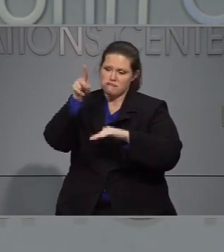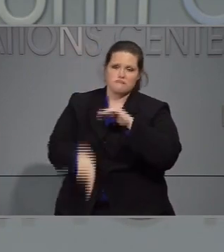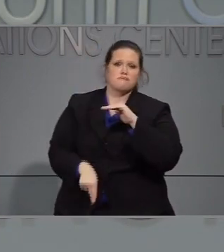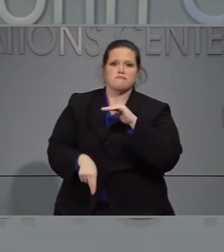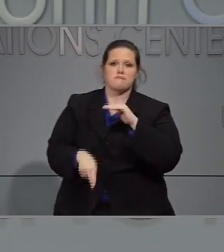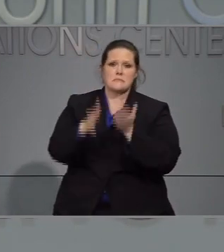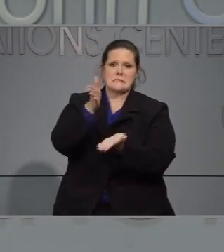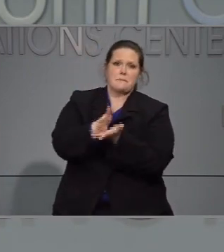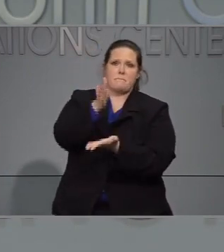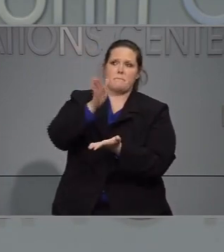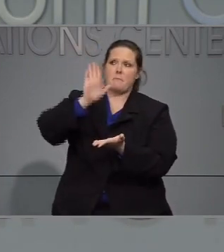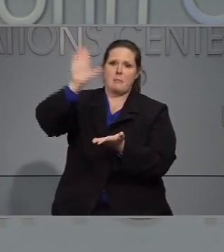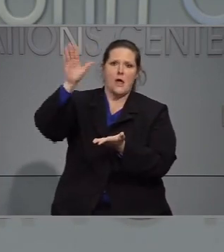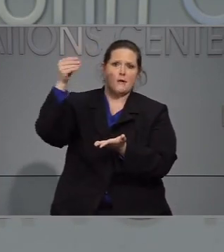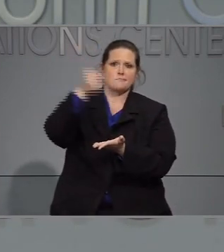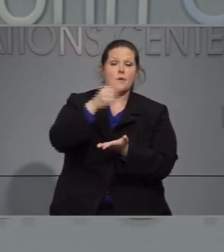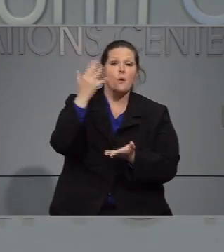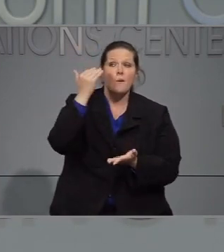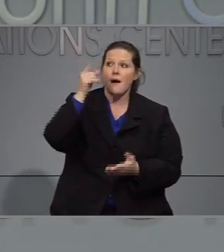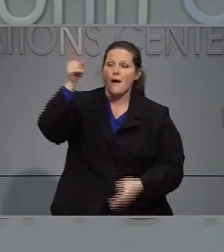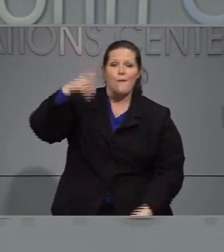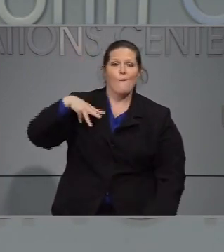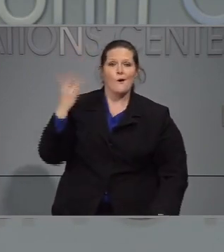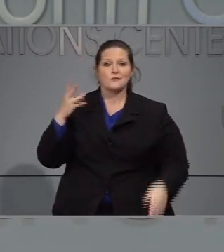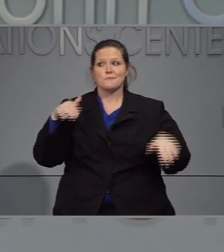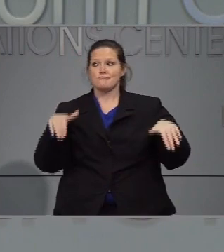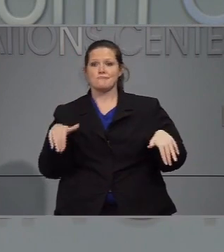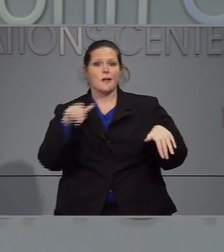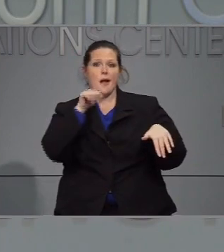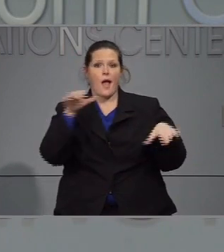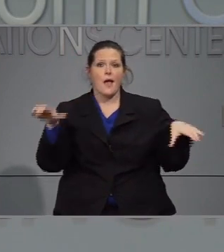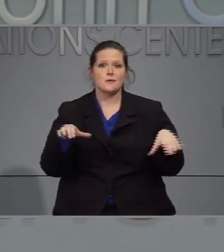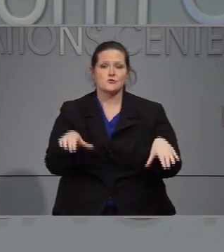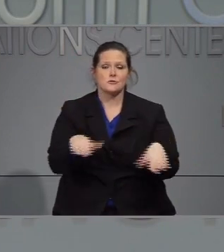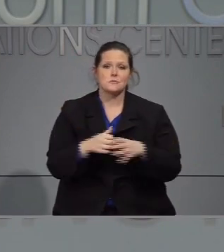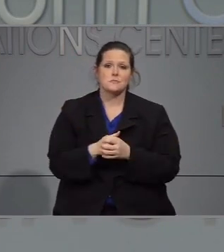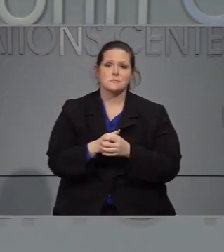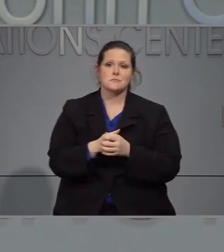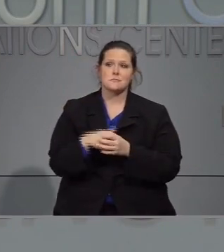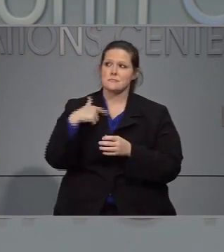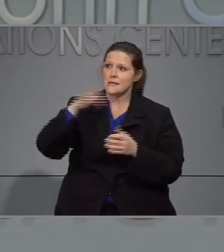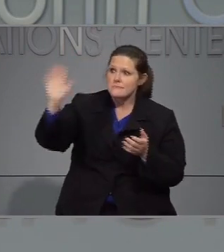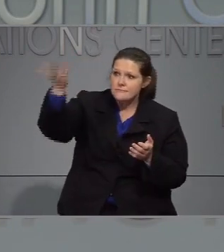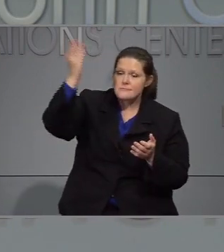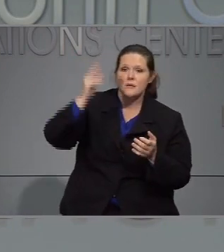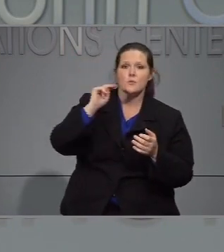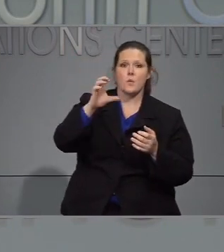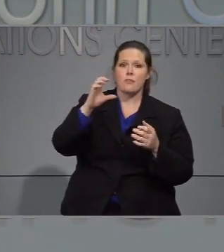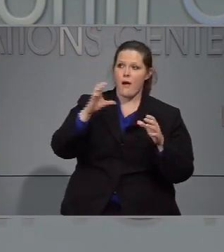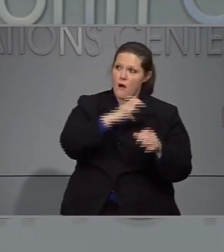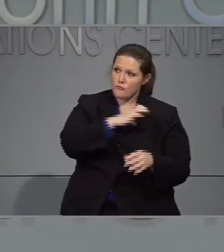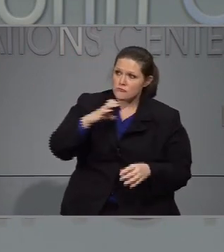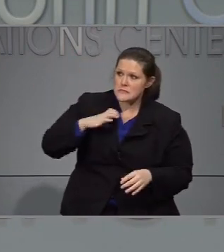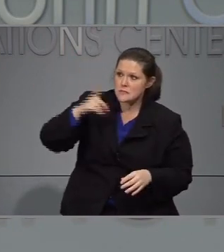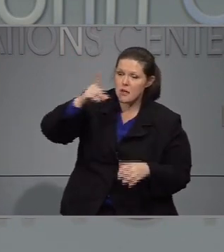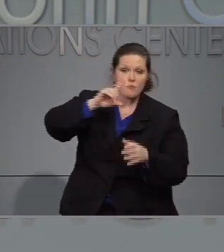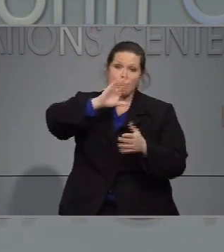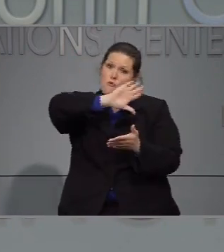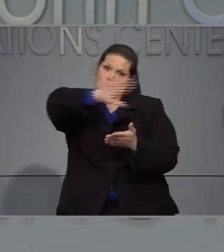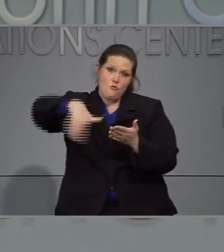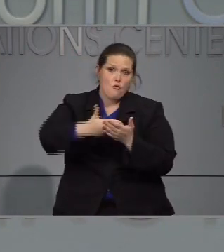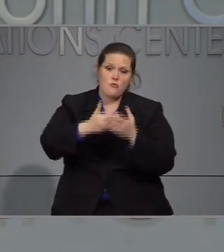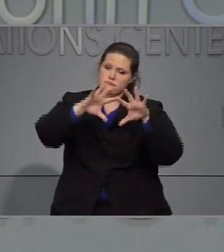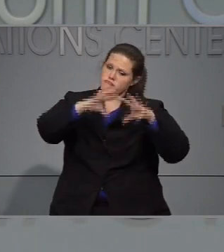inaction in Washington. I continue urging North Carolina's congressional delegation and all of Congress to put